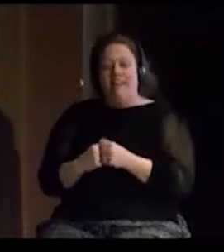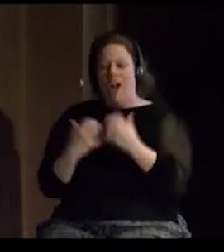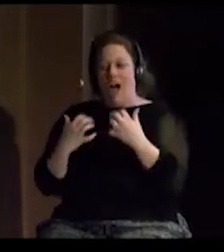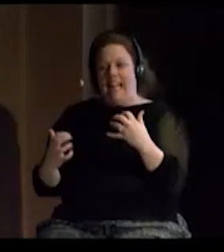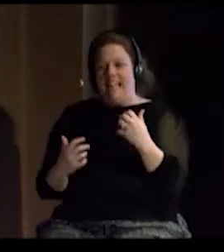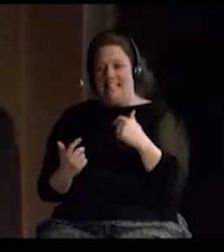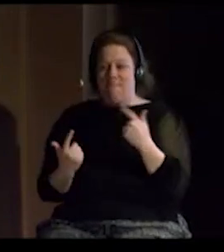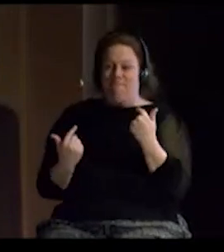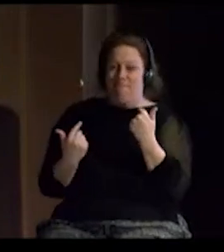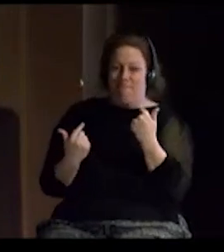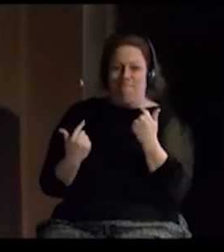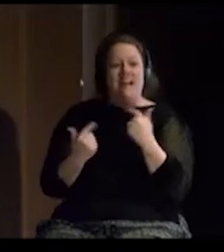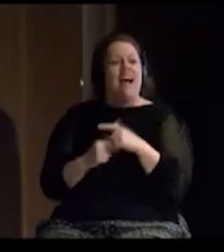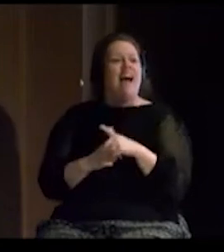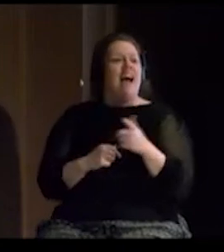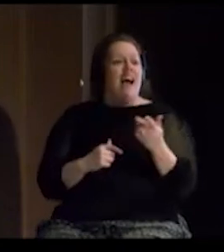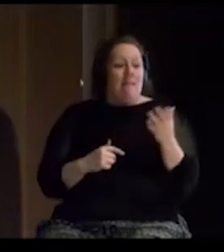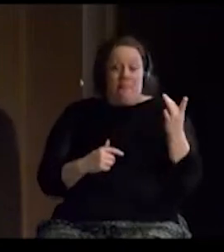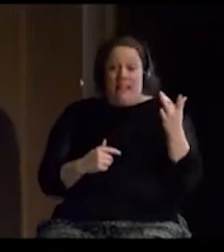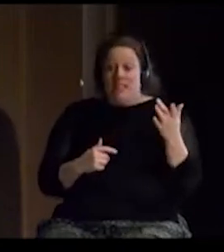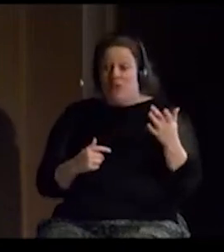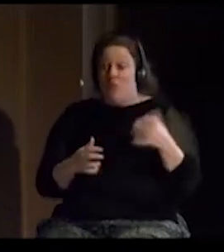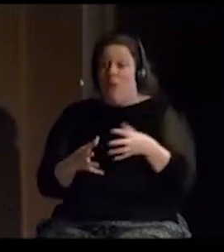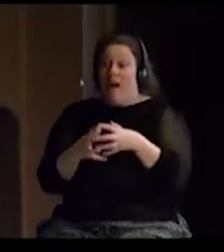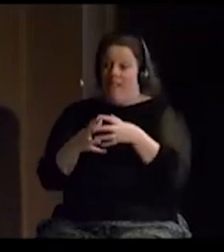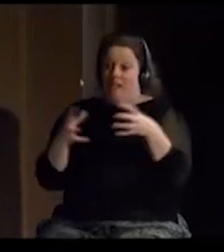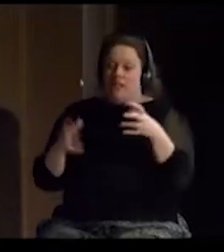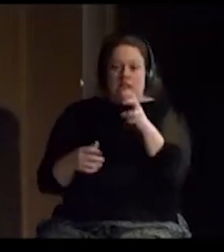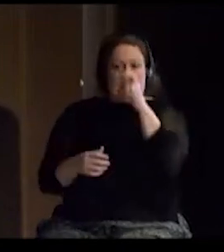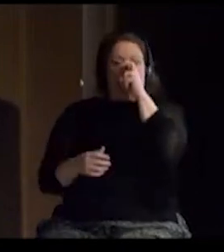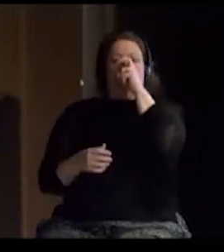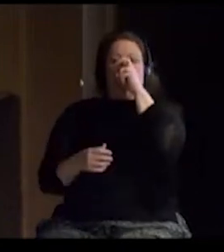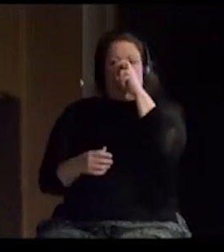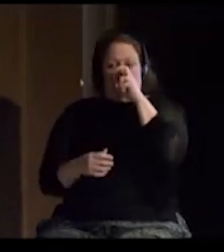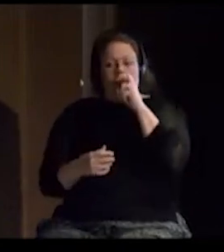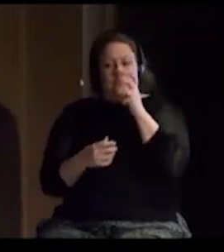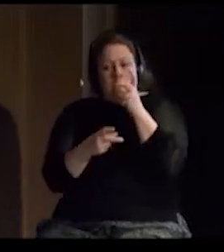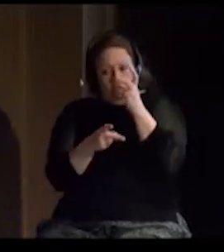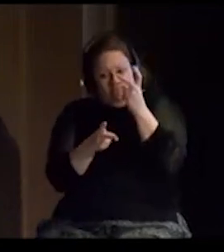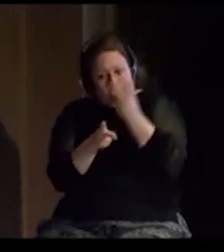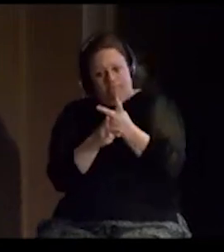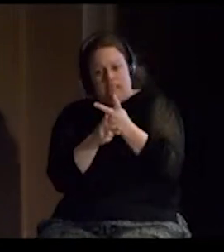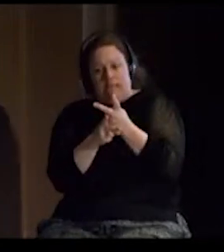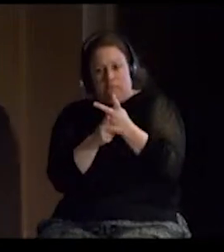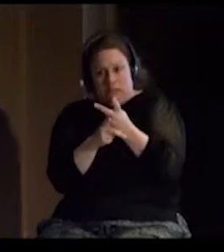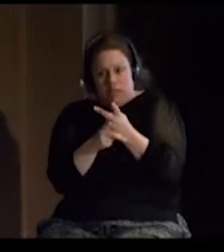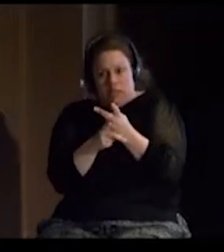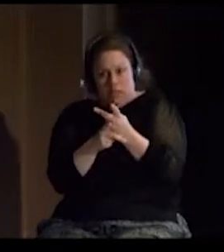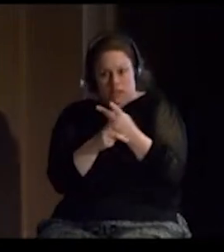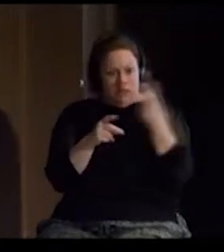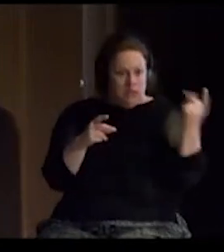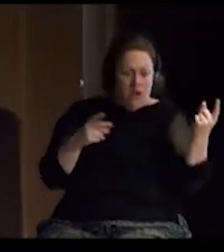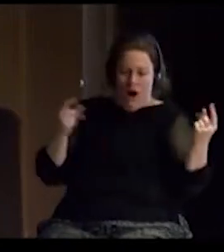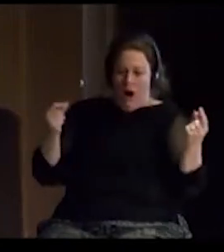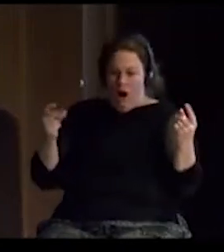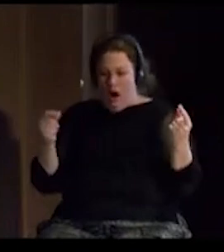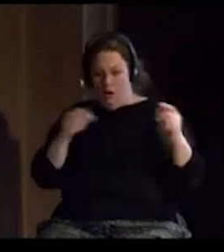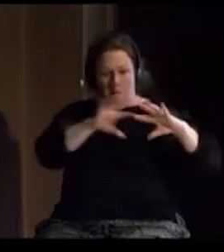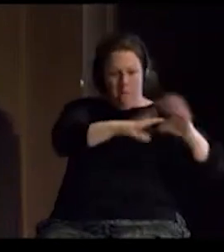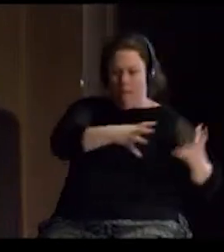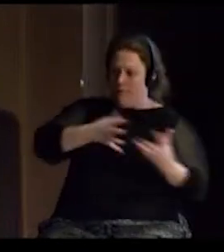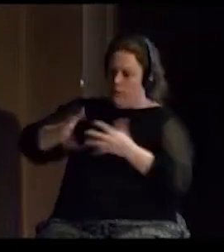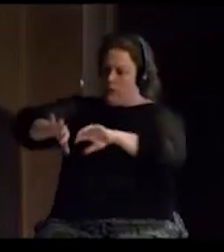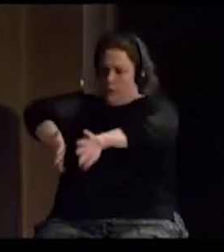why there was such stringency in keeping the different dog populations, the dog